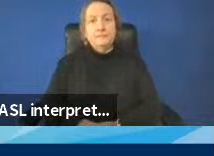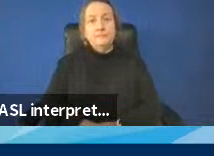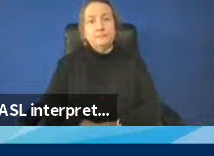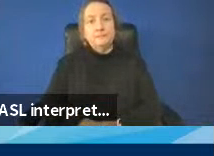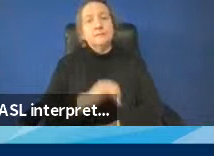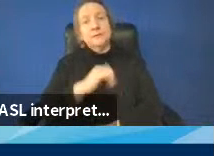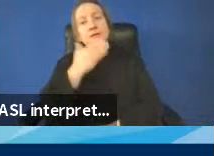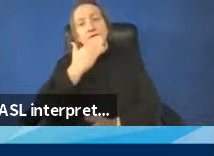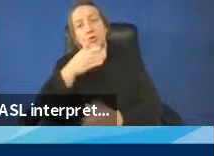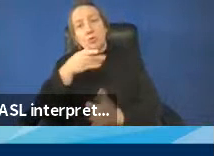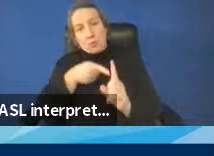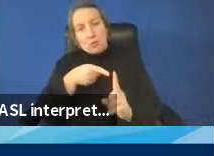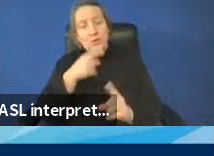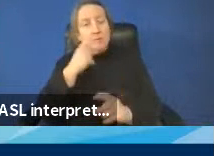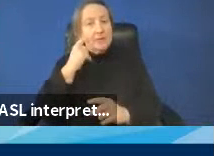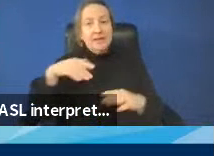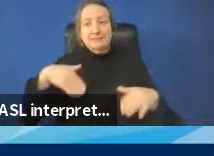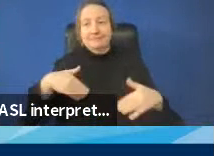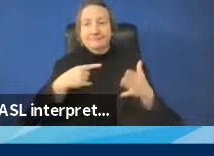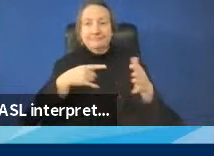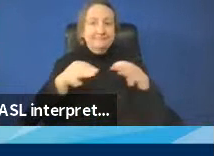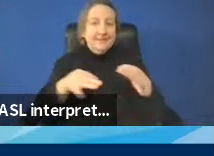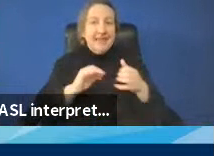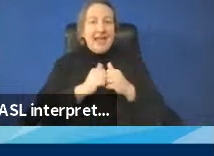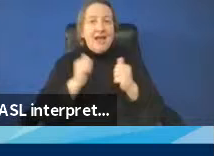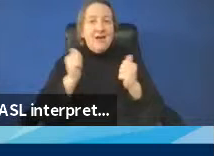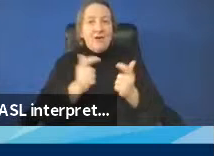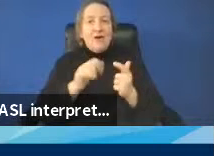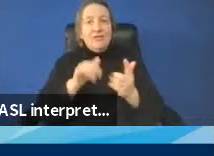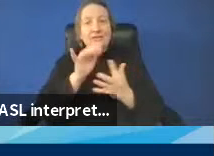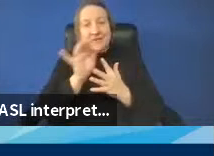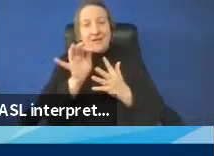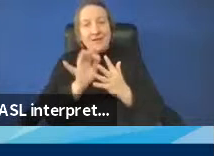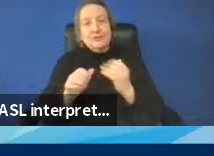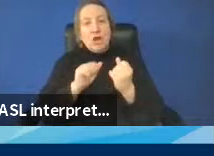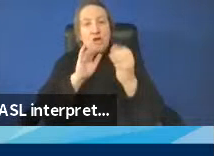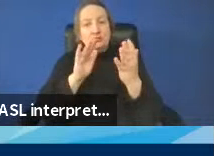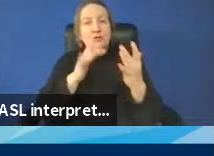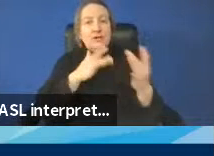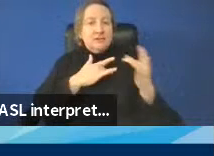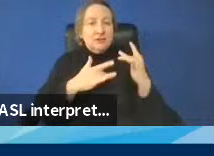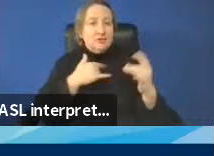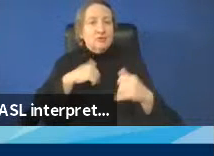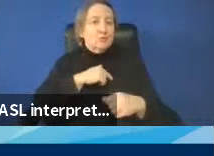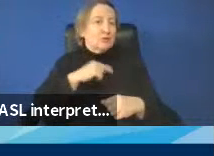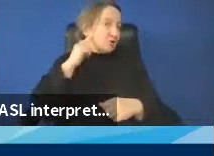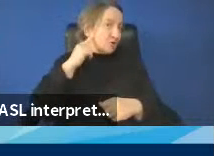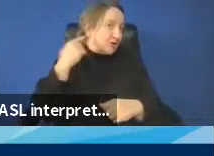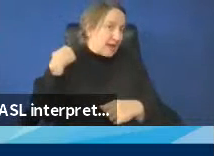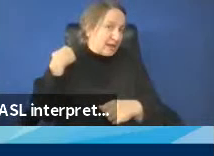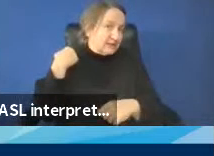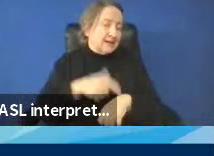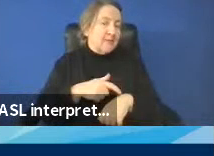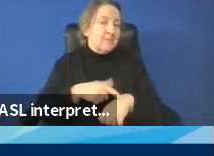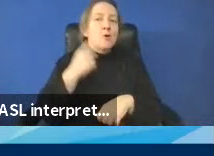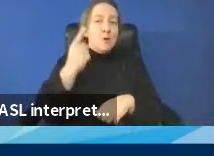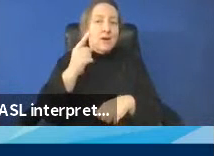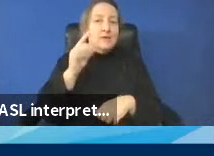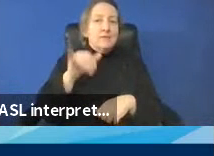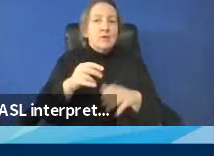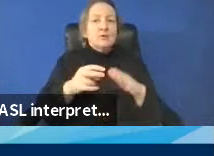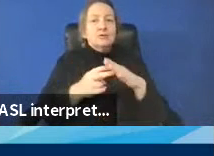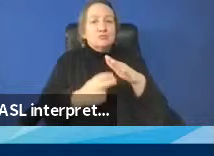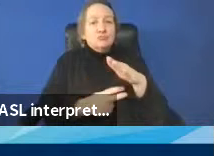That's a good point, because what I didn't cover is how all these options address your the concerns that we heard last time. One of those would be the